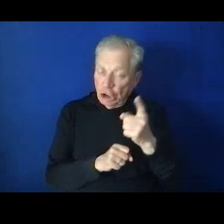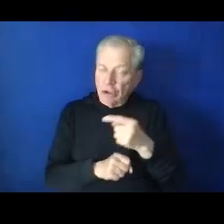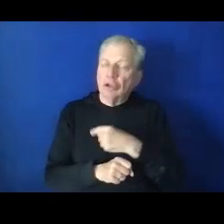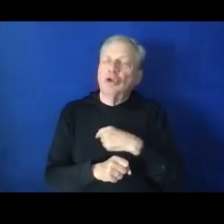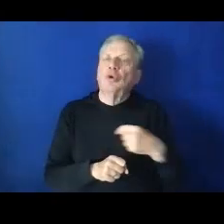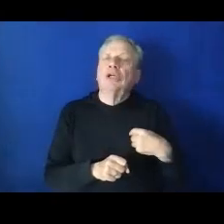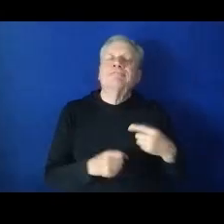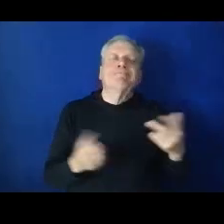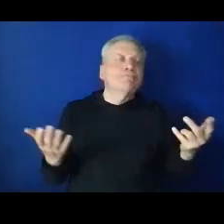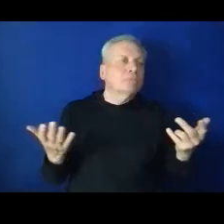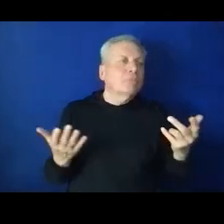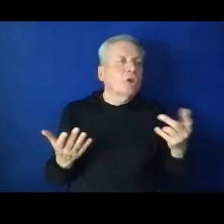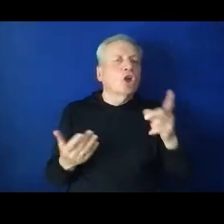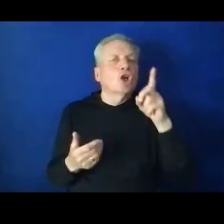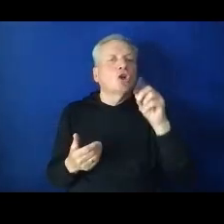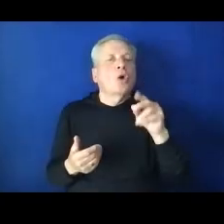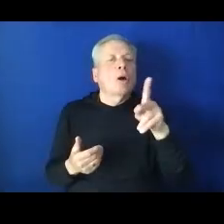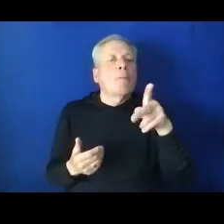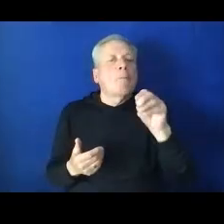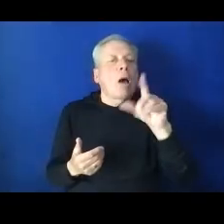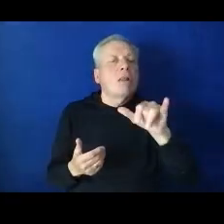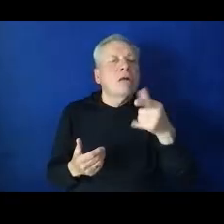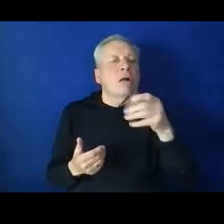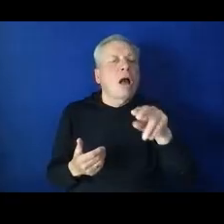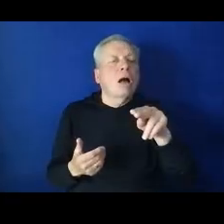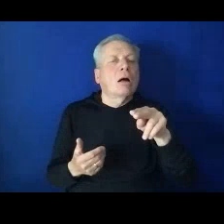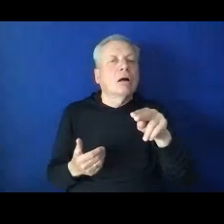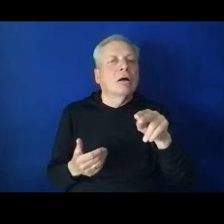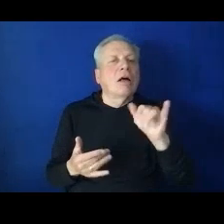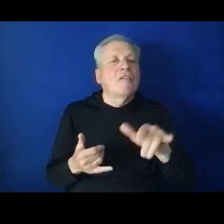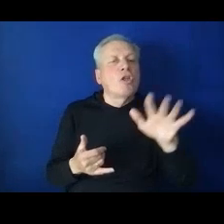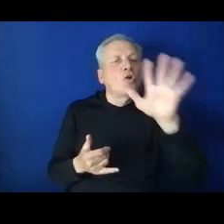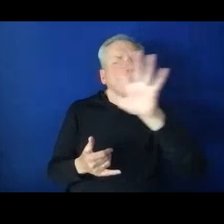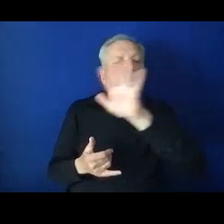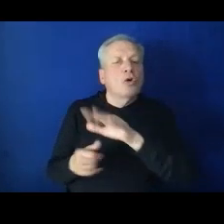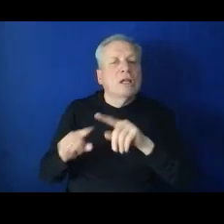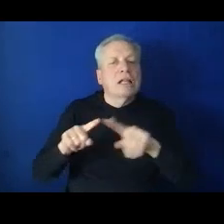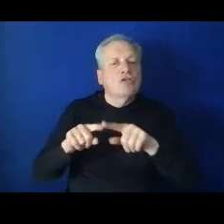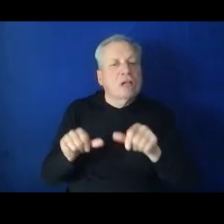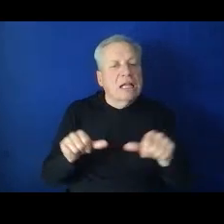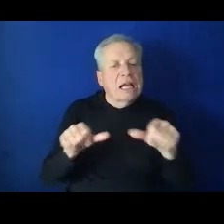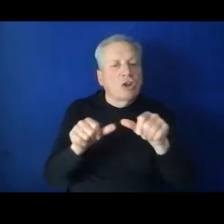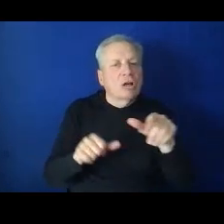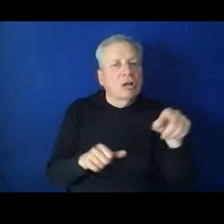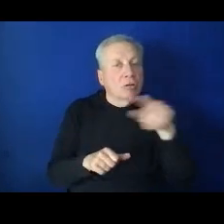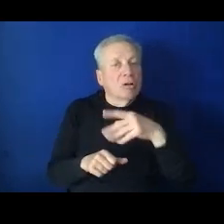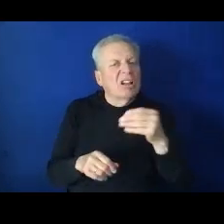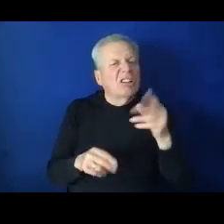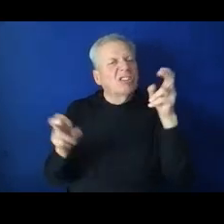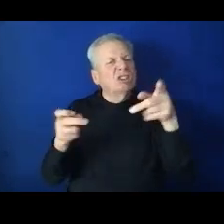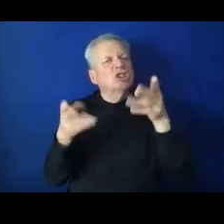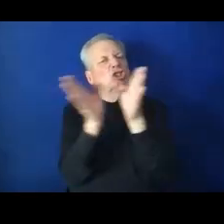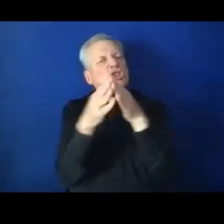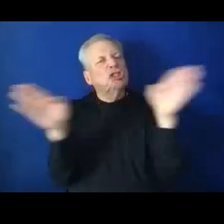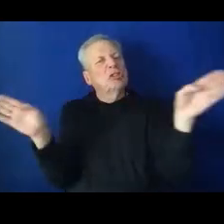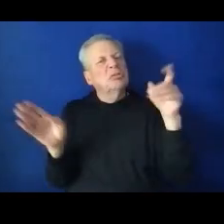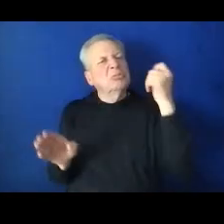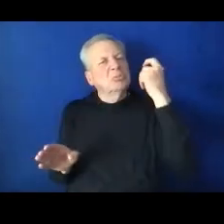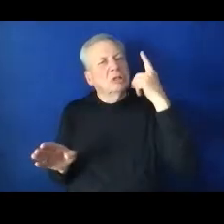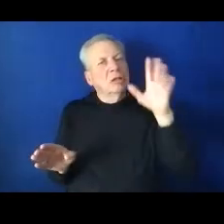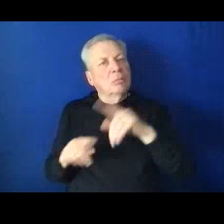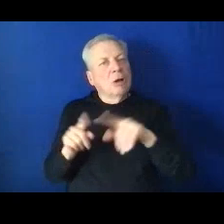we do polygons of sort of the pack territories. And we obviously make them very generalized. We don't give exact locations of where